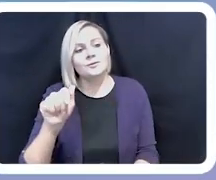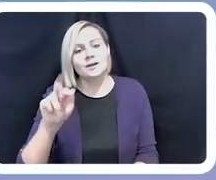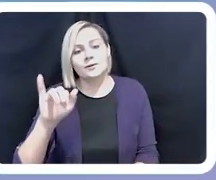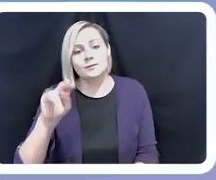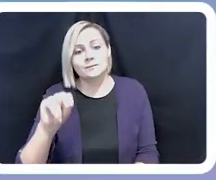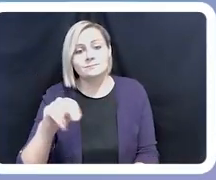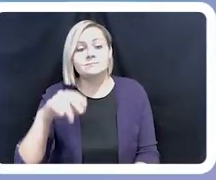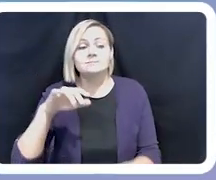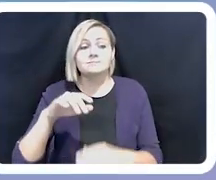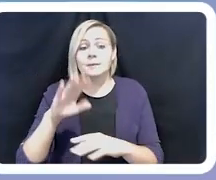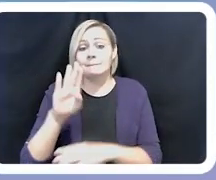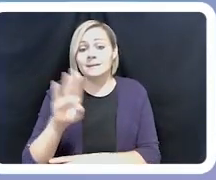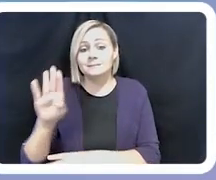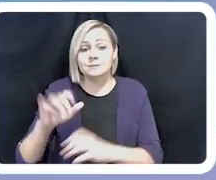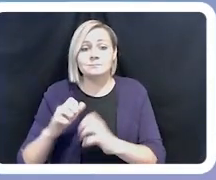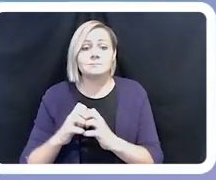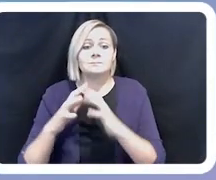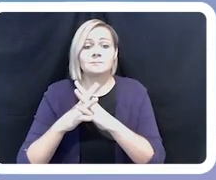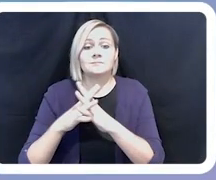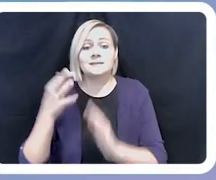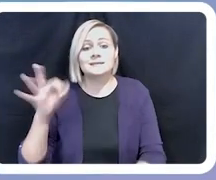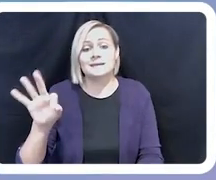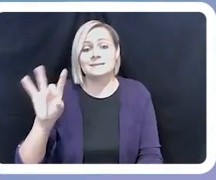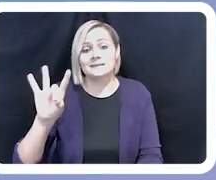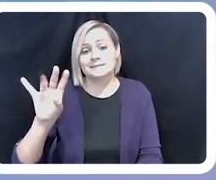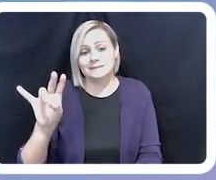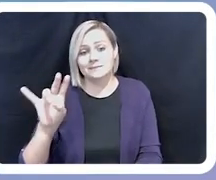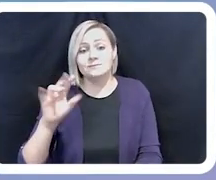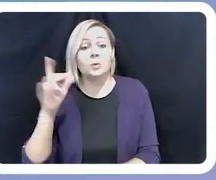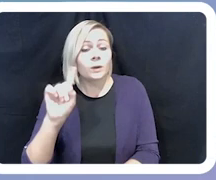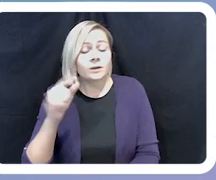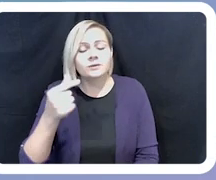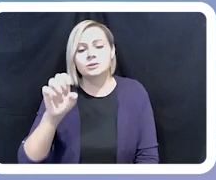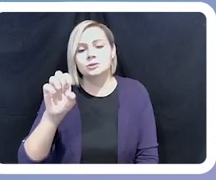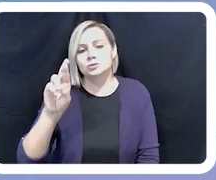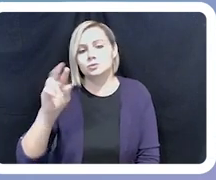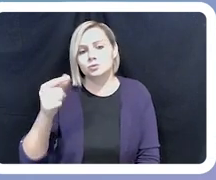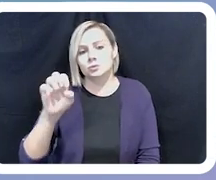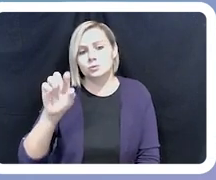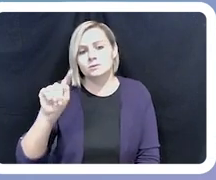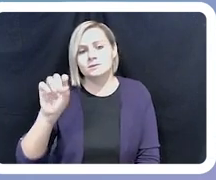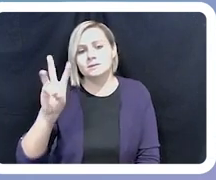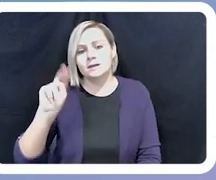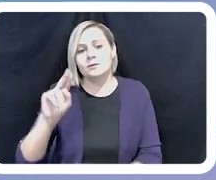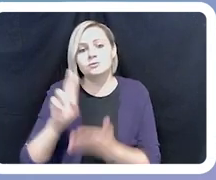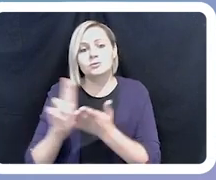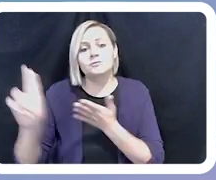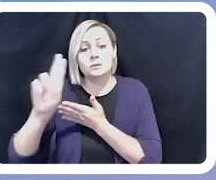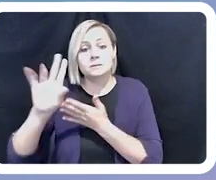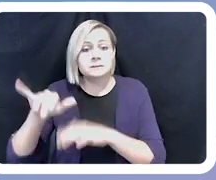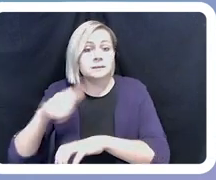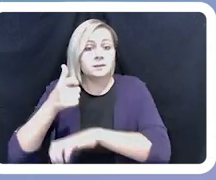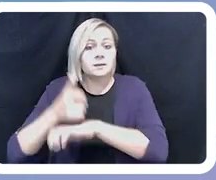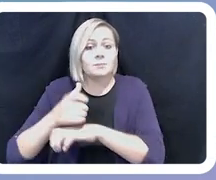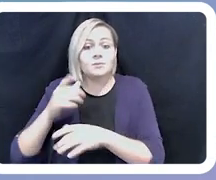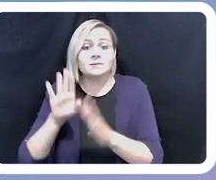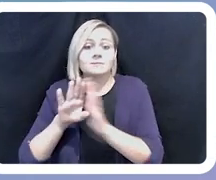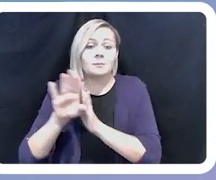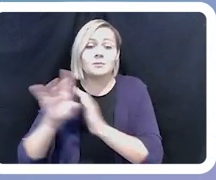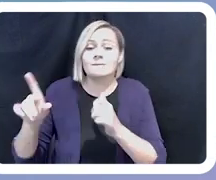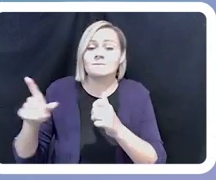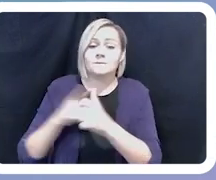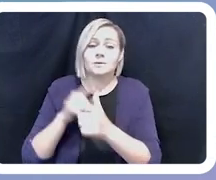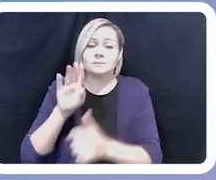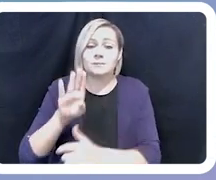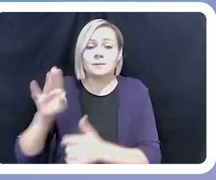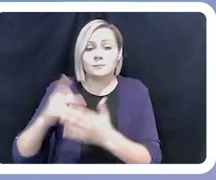Thank you, Garen. The foundation of Best Buddies was built back in 1987 at Georgetown University, resulting in the development of the